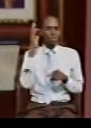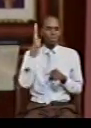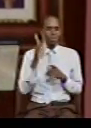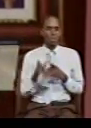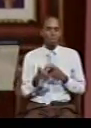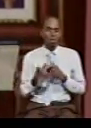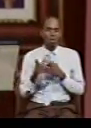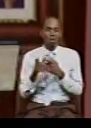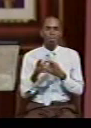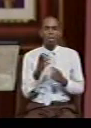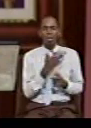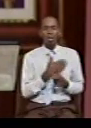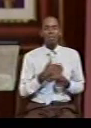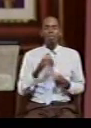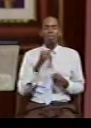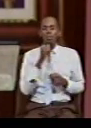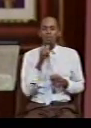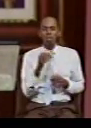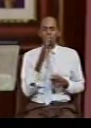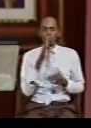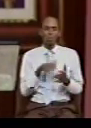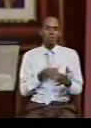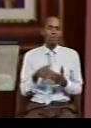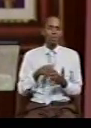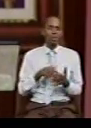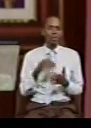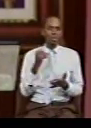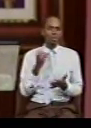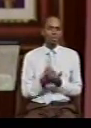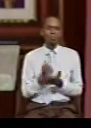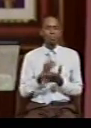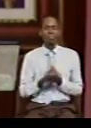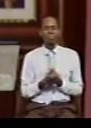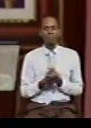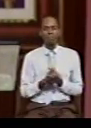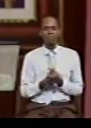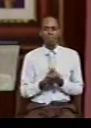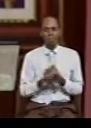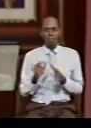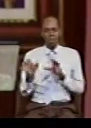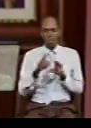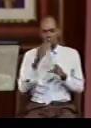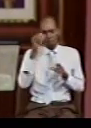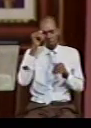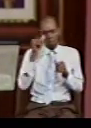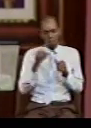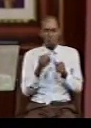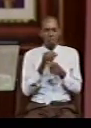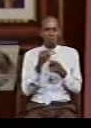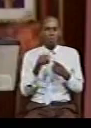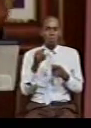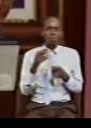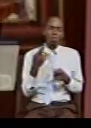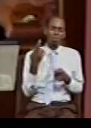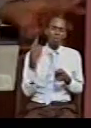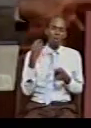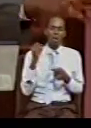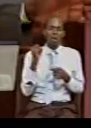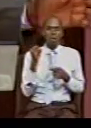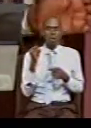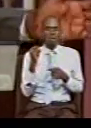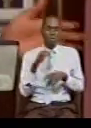and not be weary. Do you remember when you were at school and